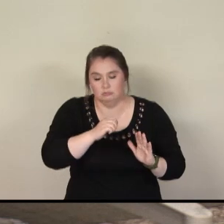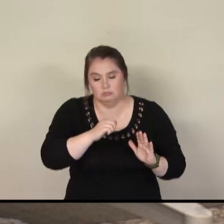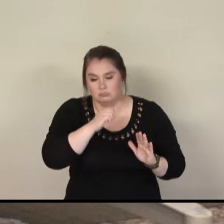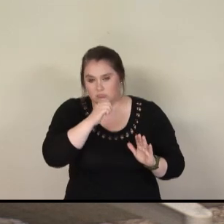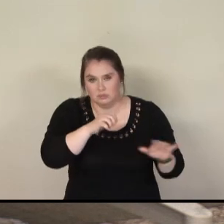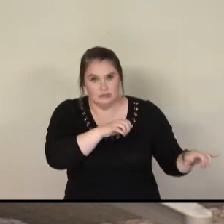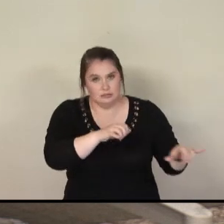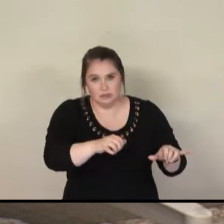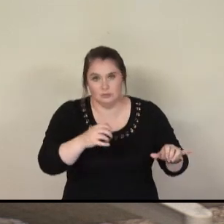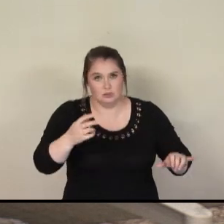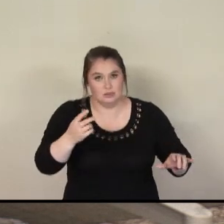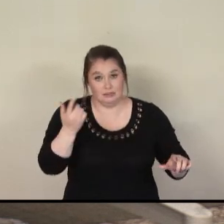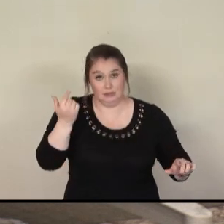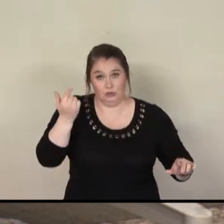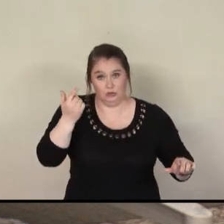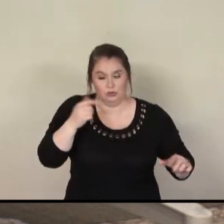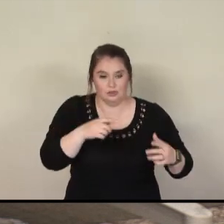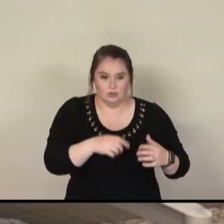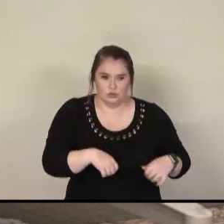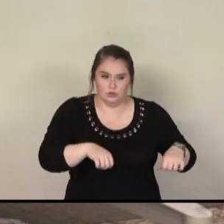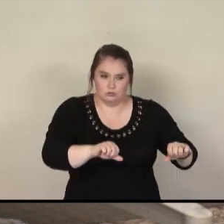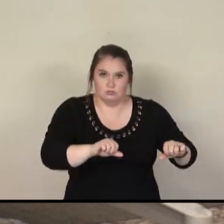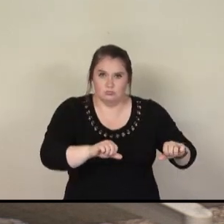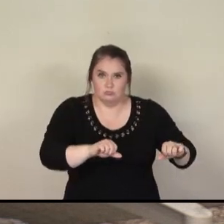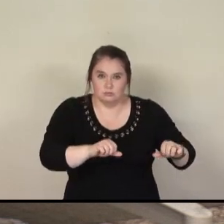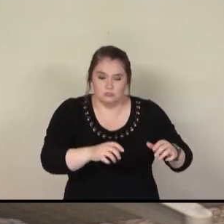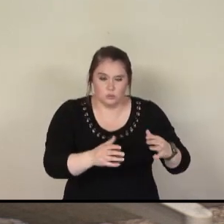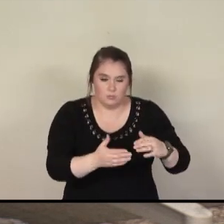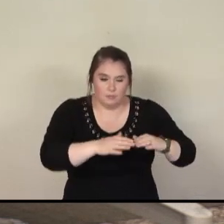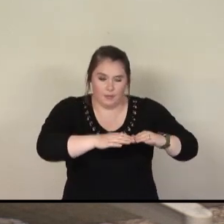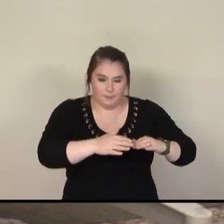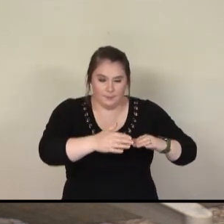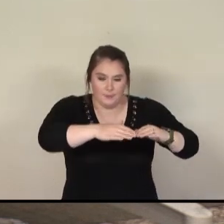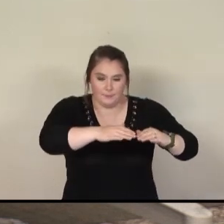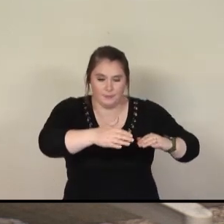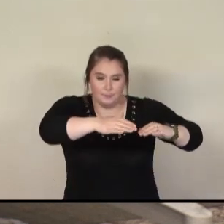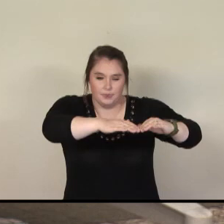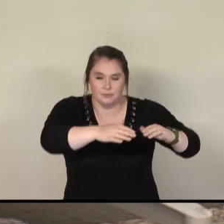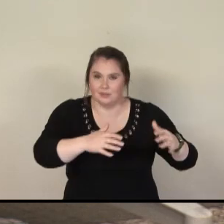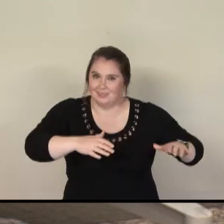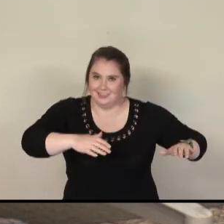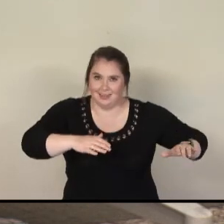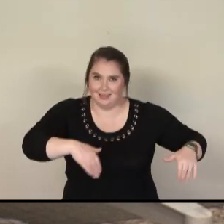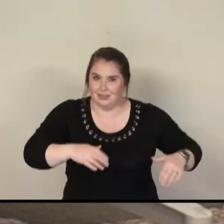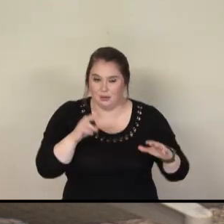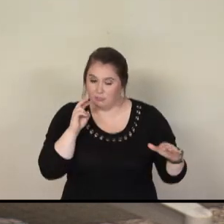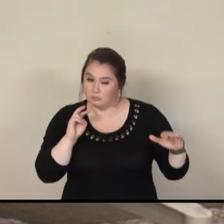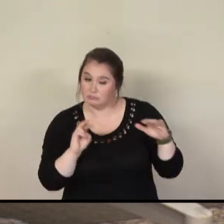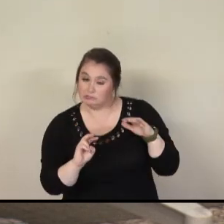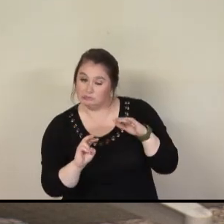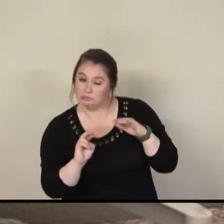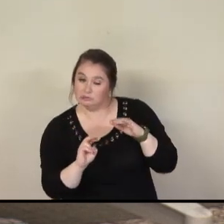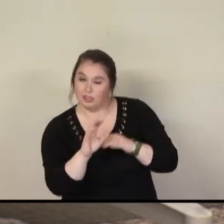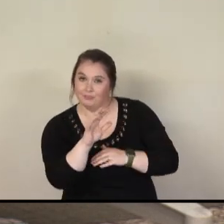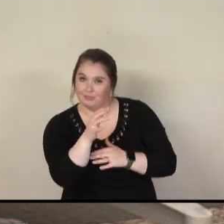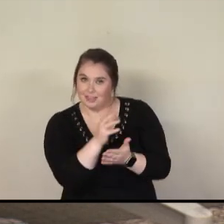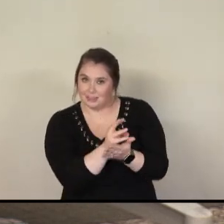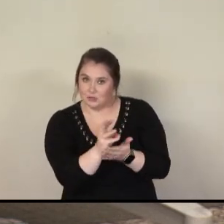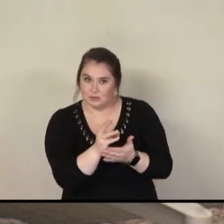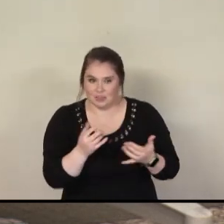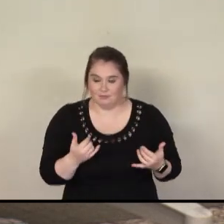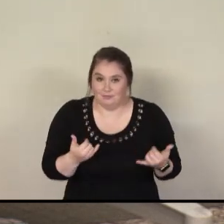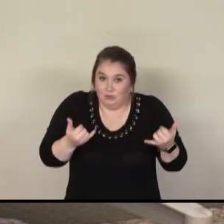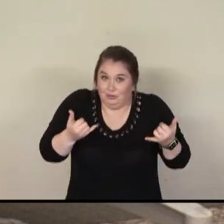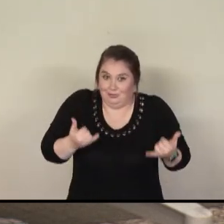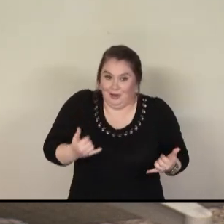last year, and it has started coming up. I have not yet projected based on 5th 6 weeks. I'm just through 4th 6 week. So